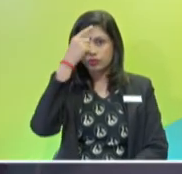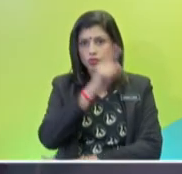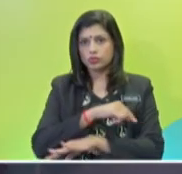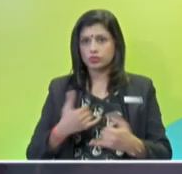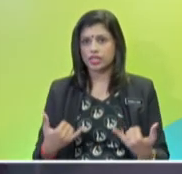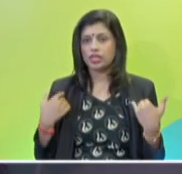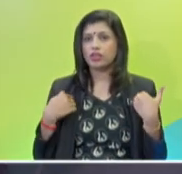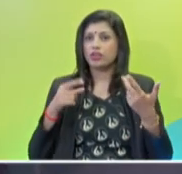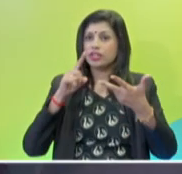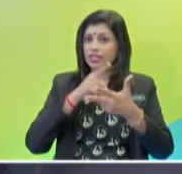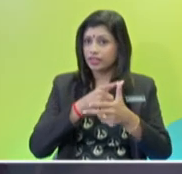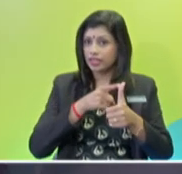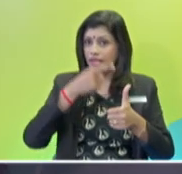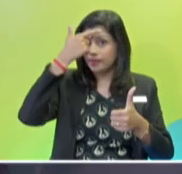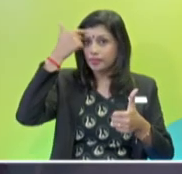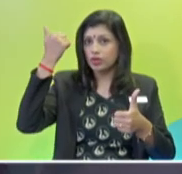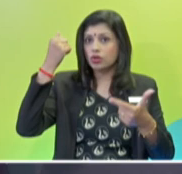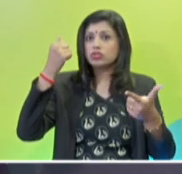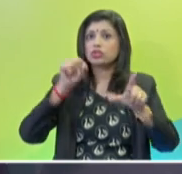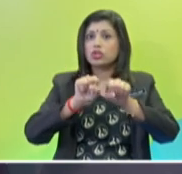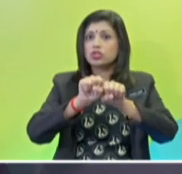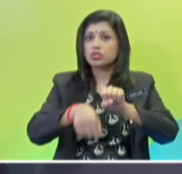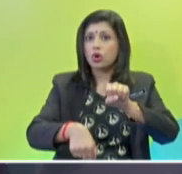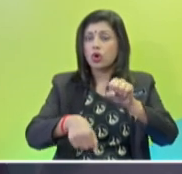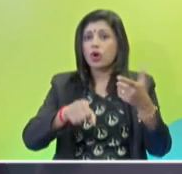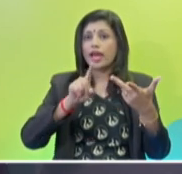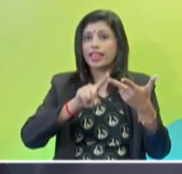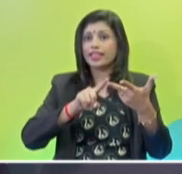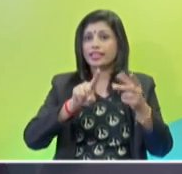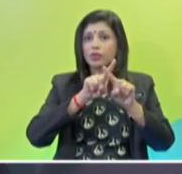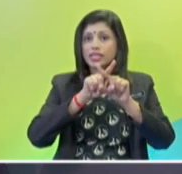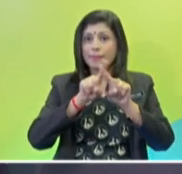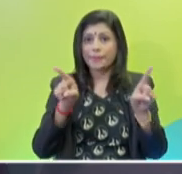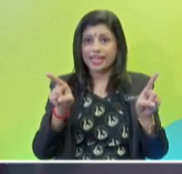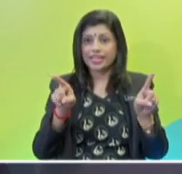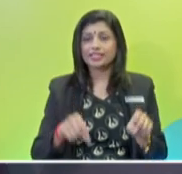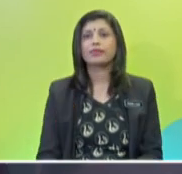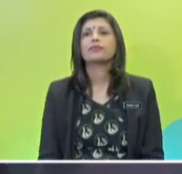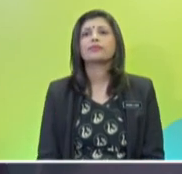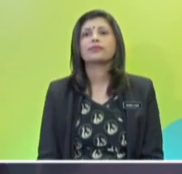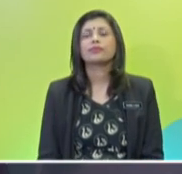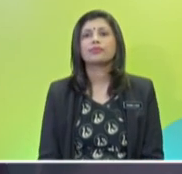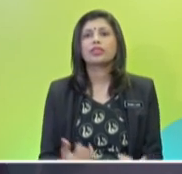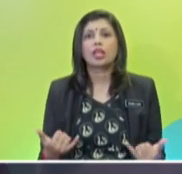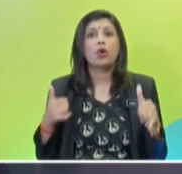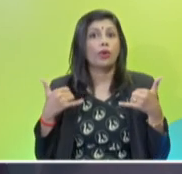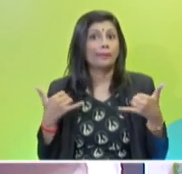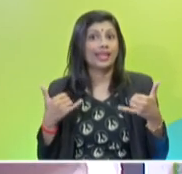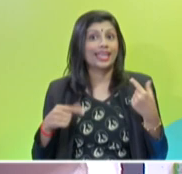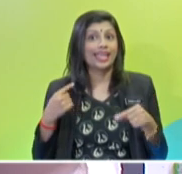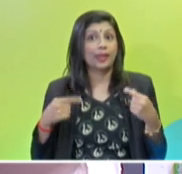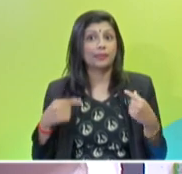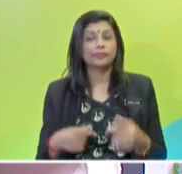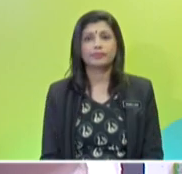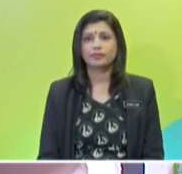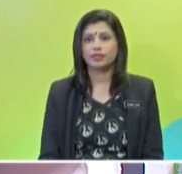so because, so and but. Yes. Okay. Alright, now let's do our first activity. Ooh. We are going to